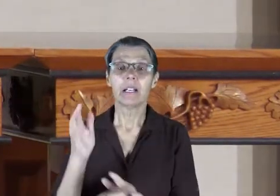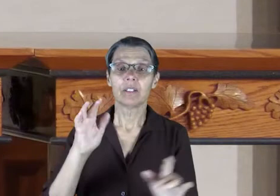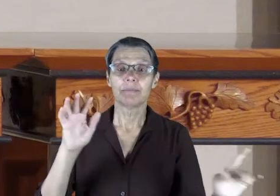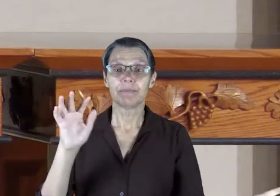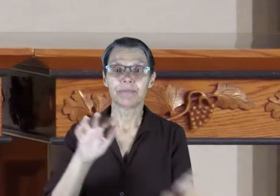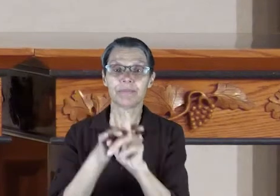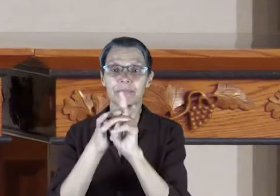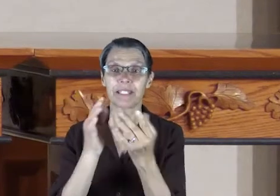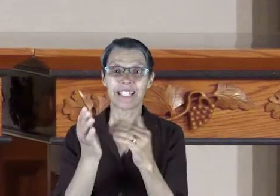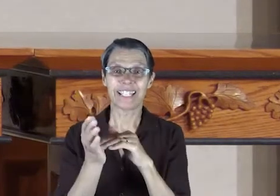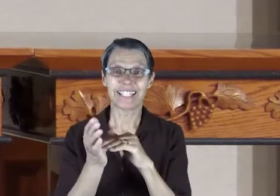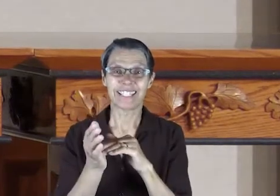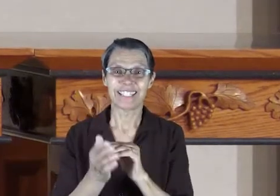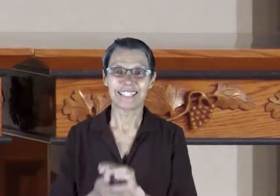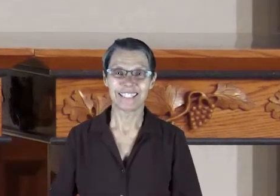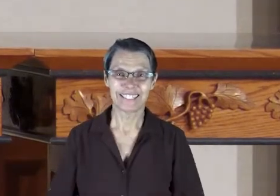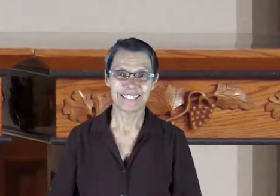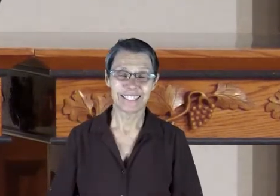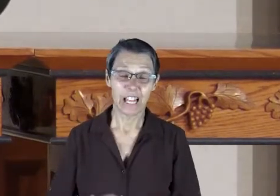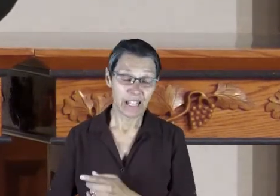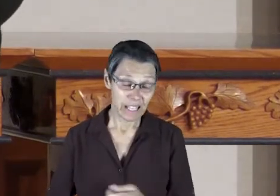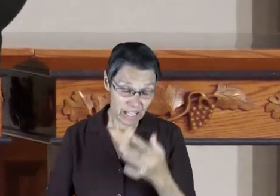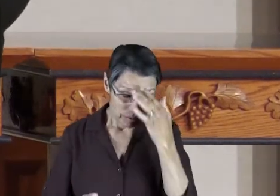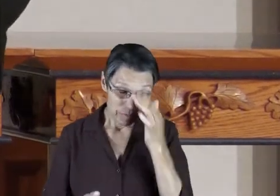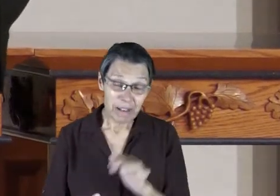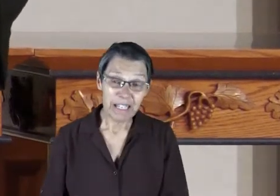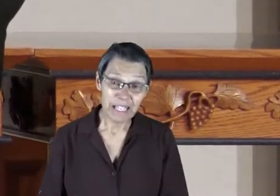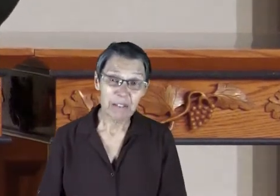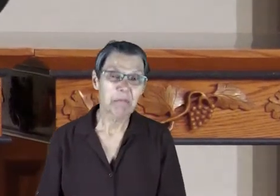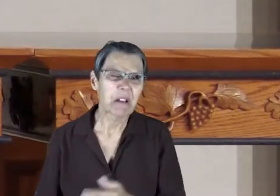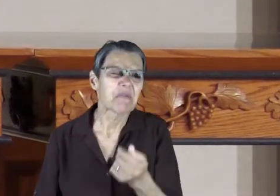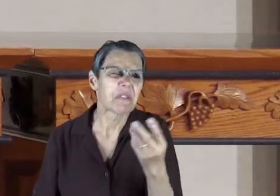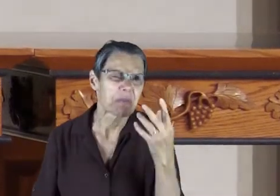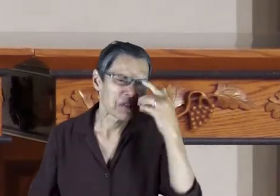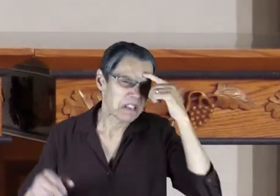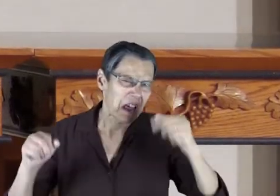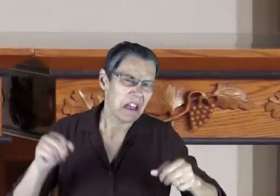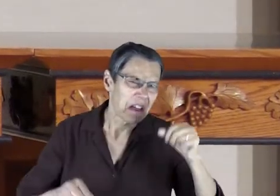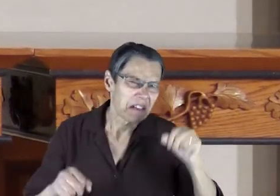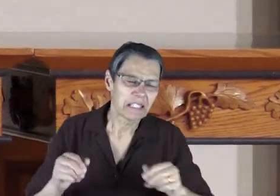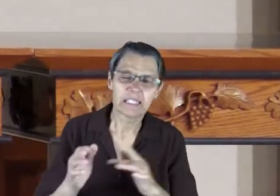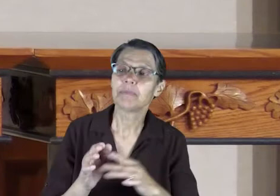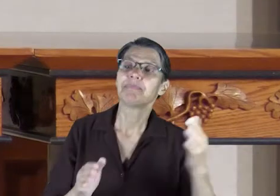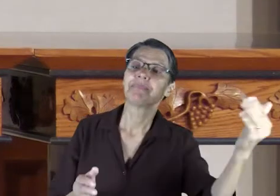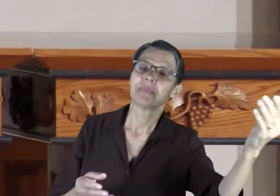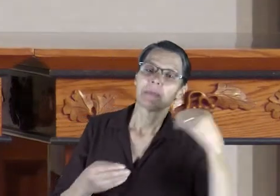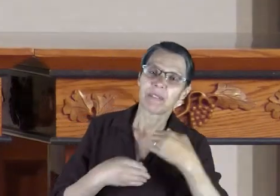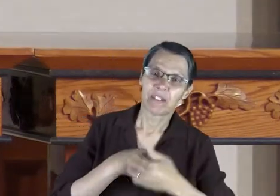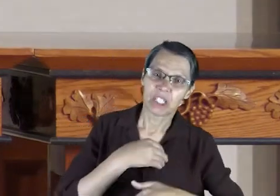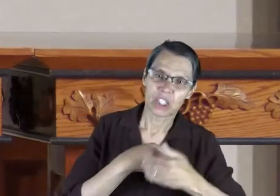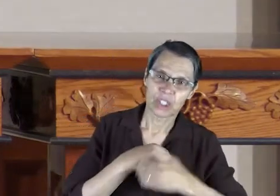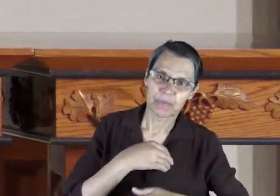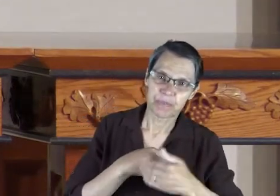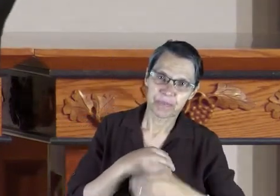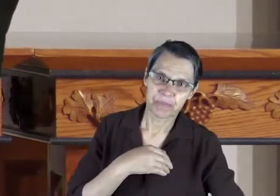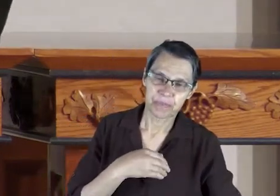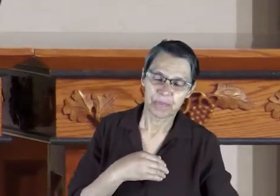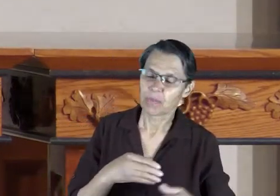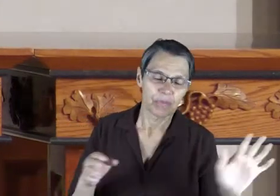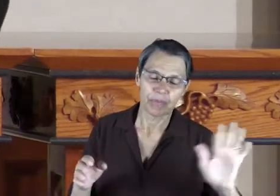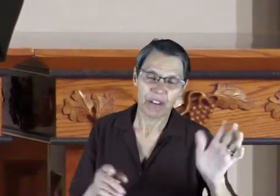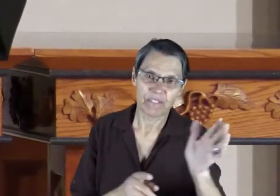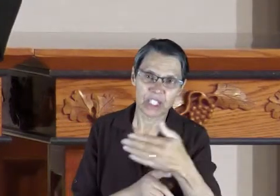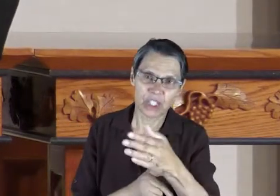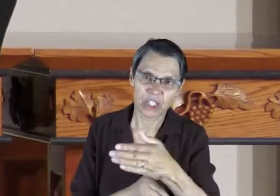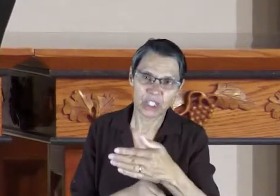them. And it says they believe, but some doubted. So Jesus says, give me a piece of fish so that he can eat it, so he can show them that he's real. You